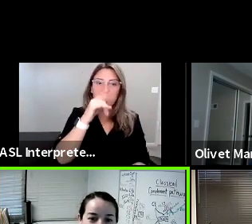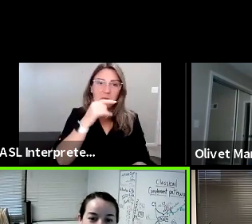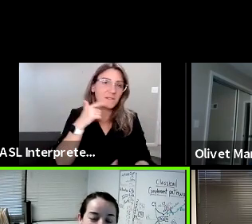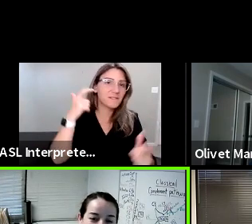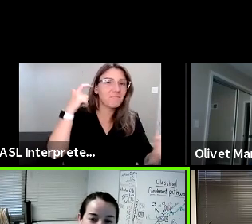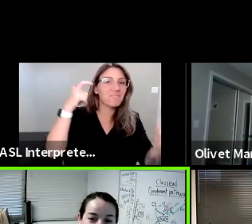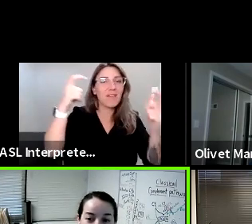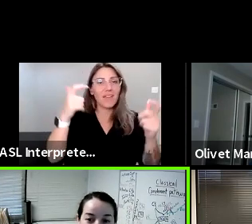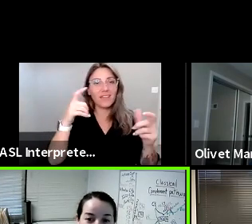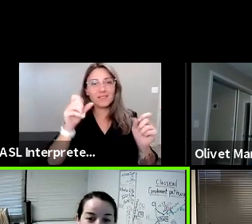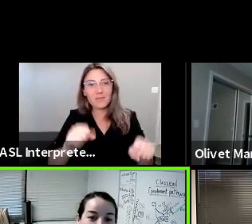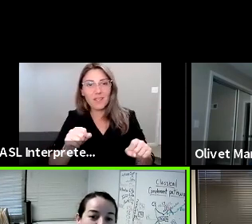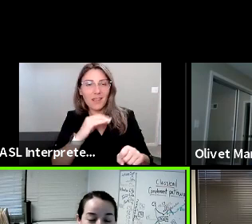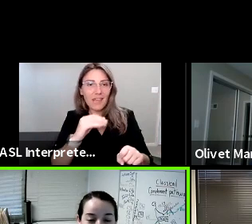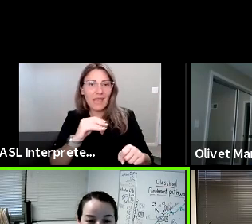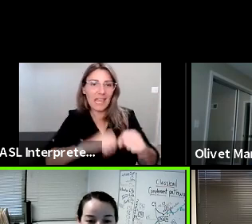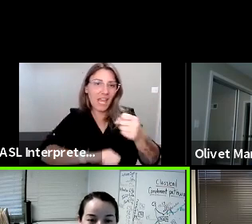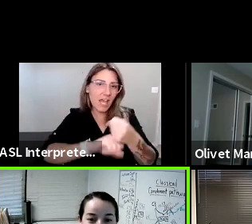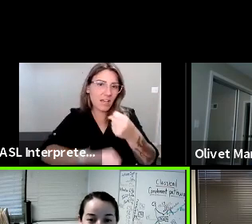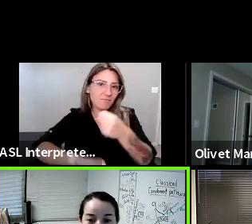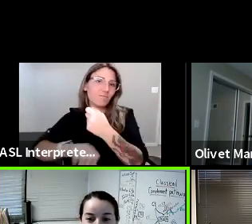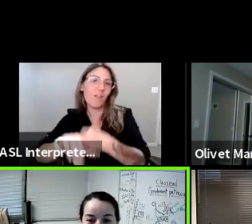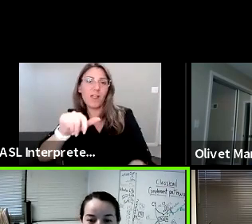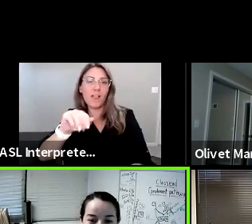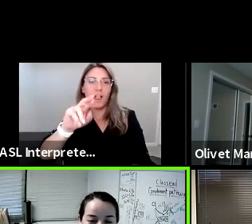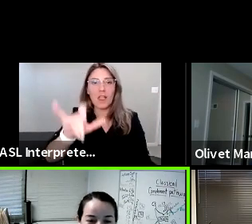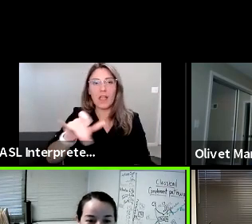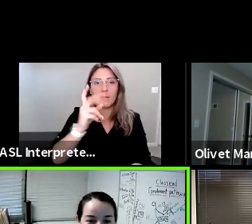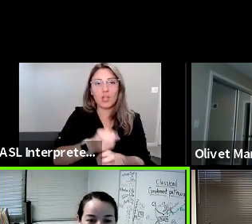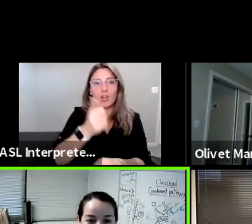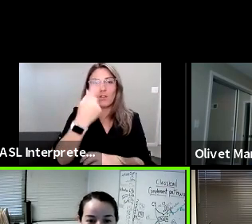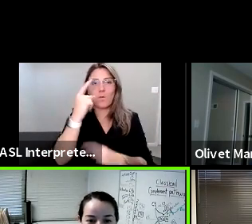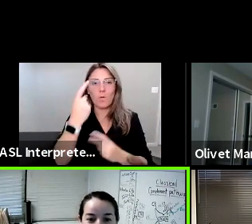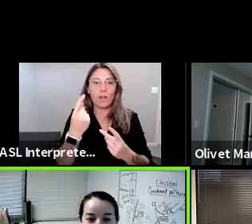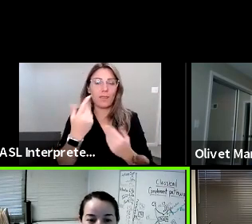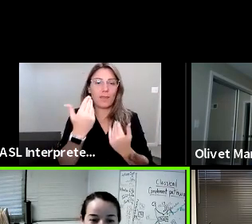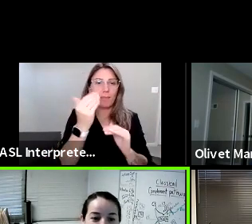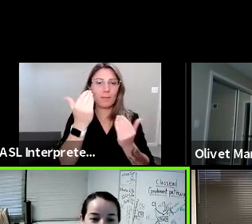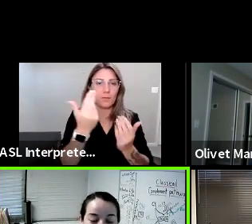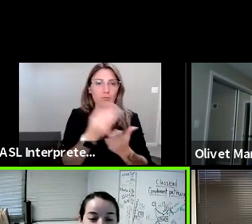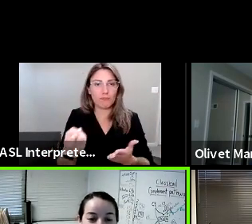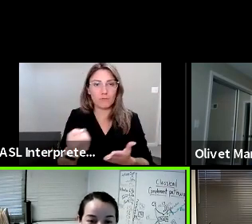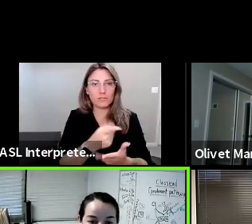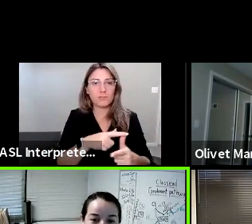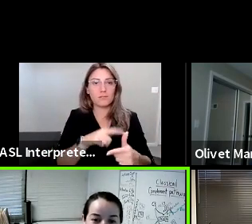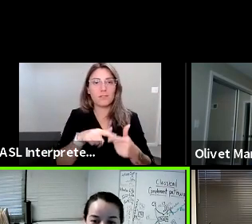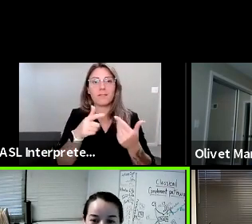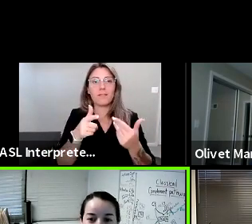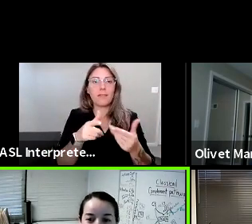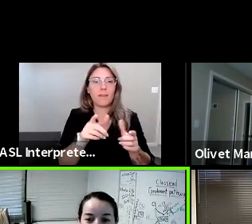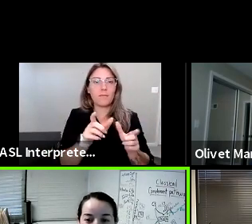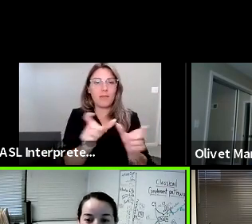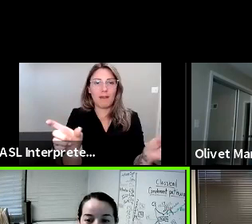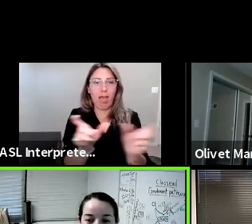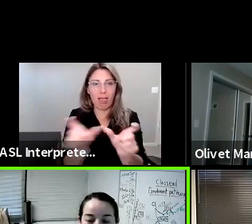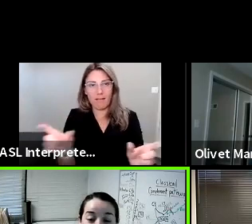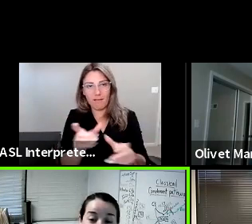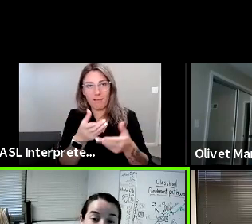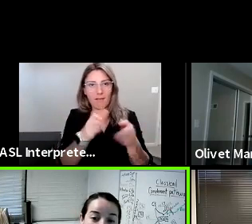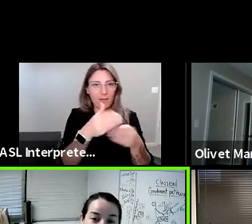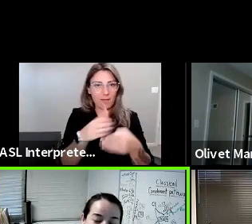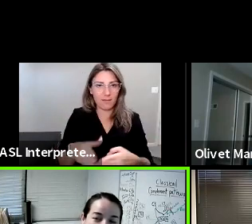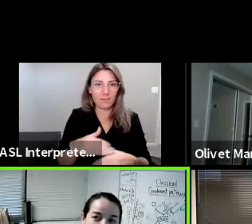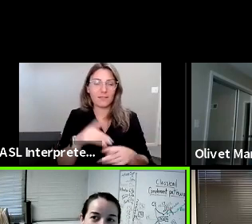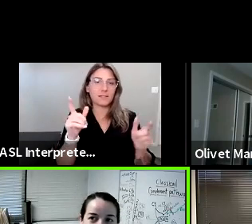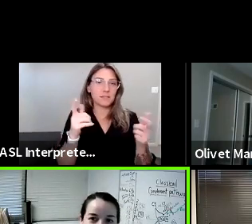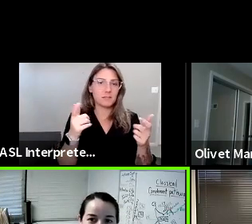stake or who can actually lobby harder for those limited resources that have been allocated to that smaller group. So that